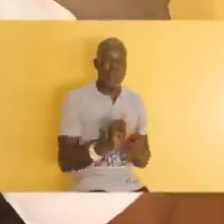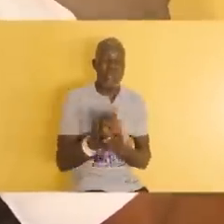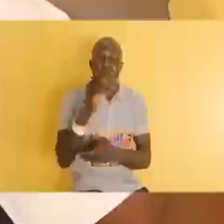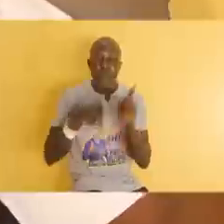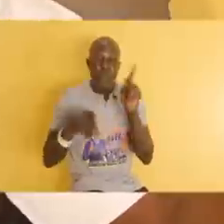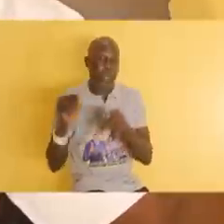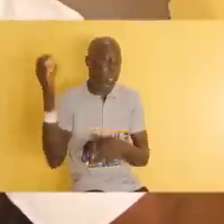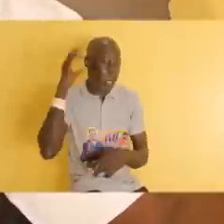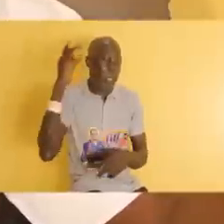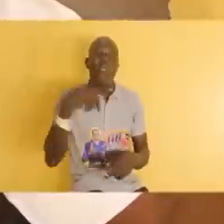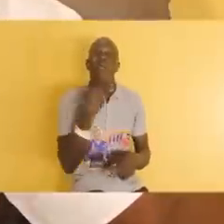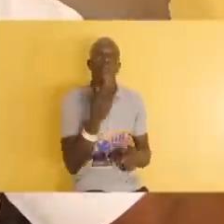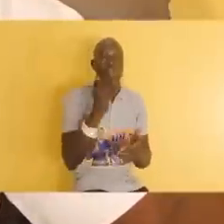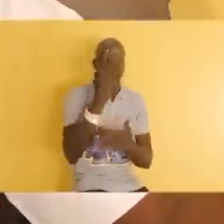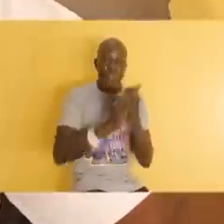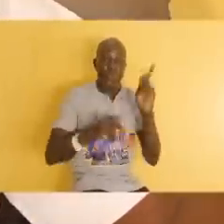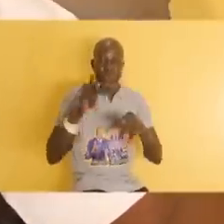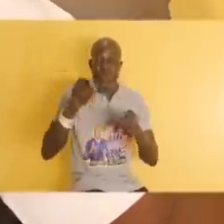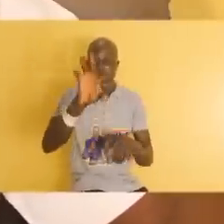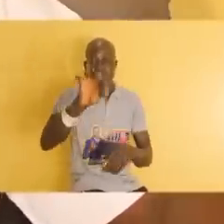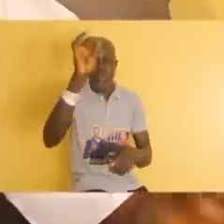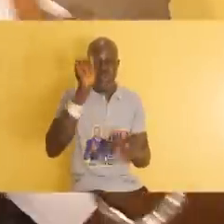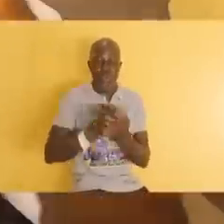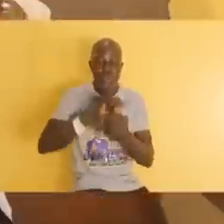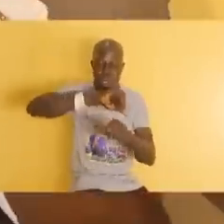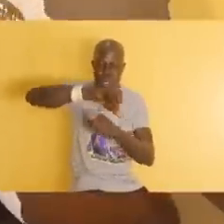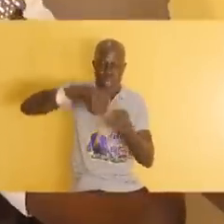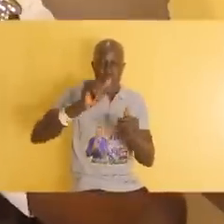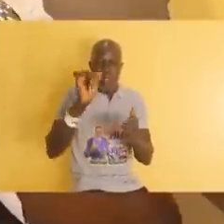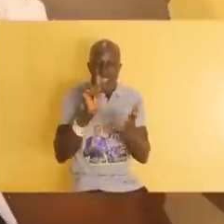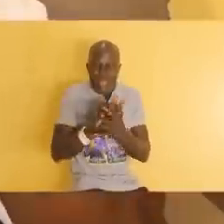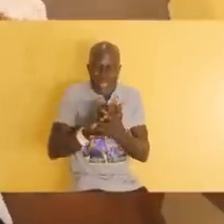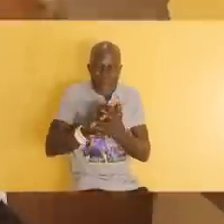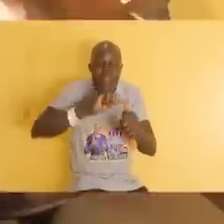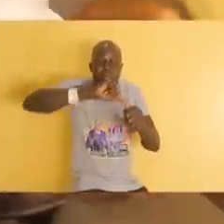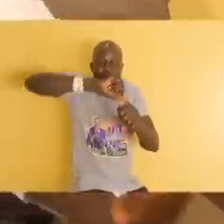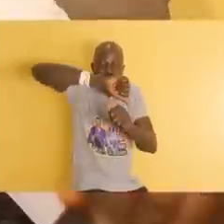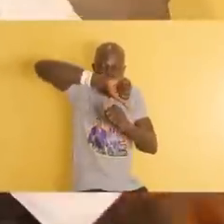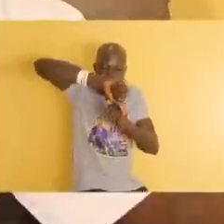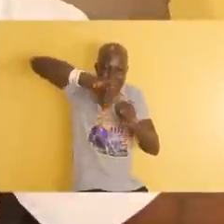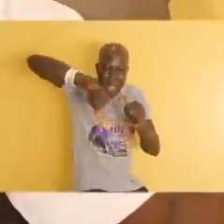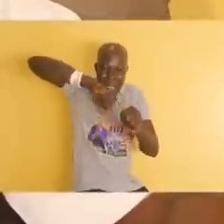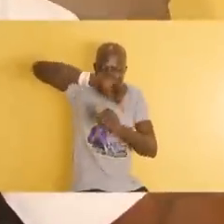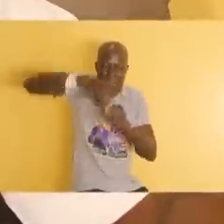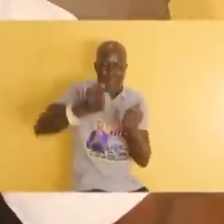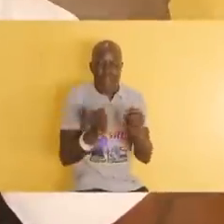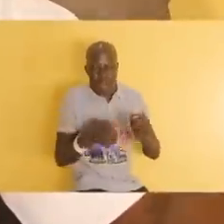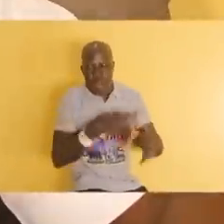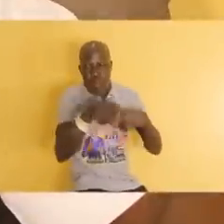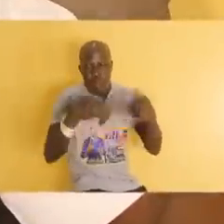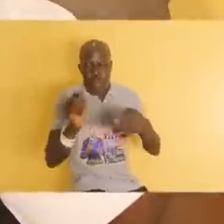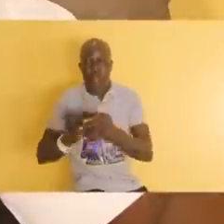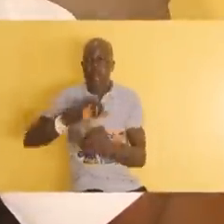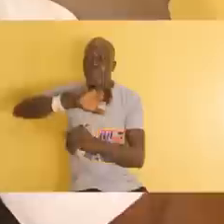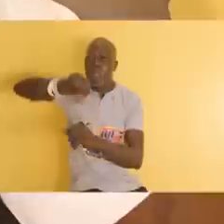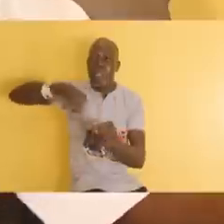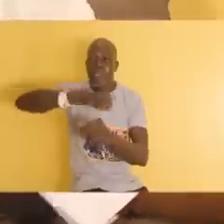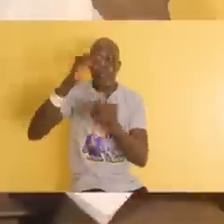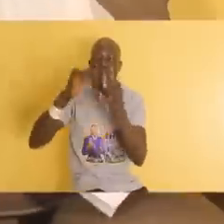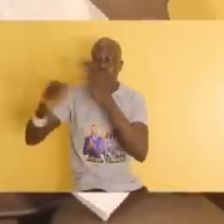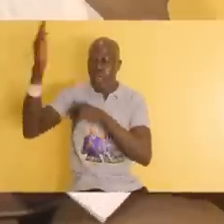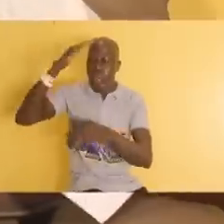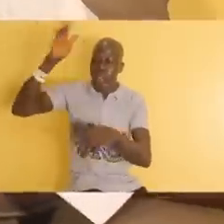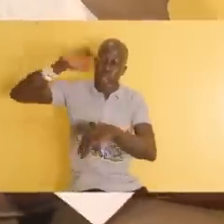ohun mi what is all people wear my awon kan wa ta ma fo ororo yen they are so that we are not them ororo to isol lo so I don't know where to so adani ni ori he